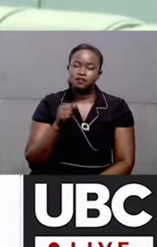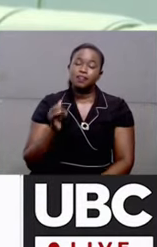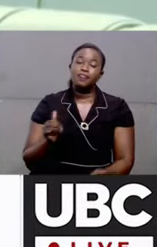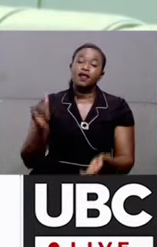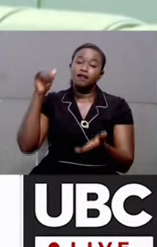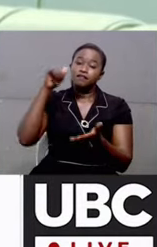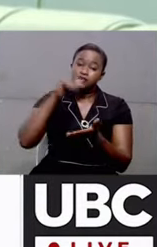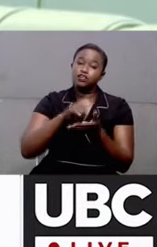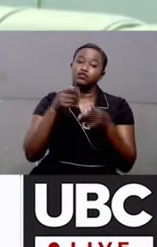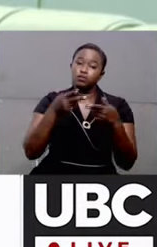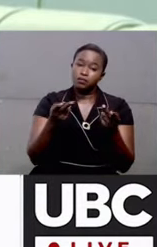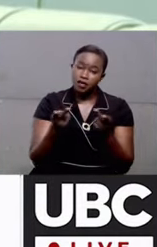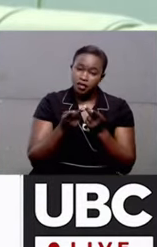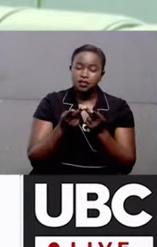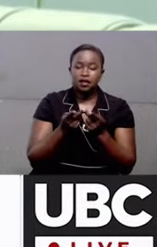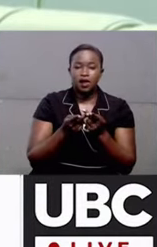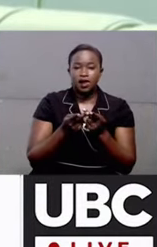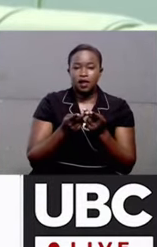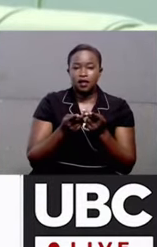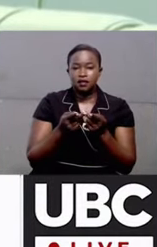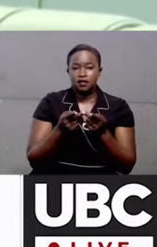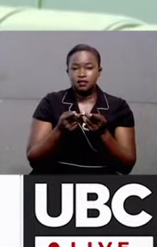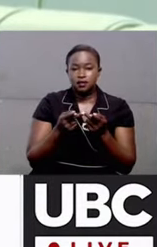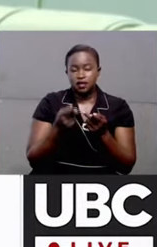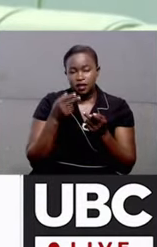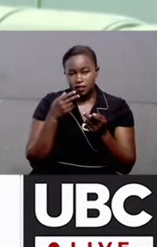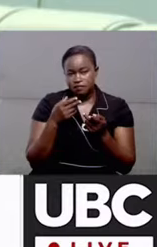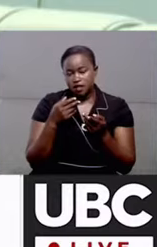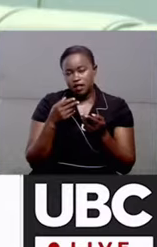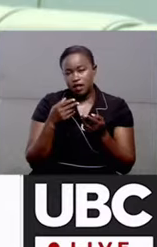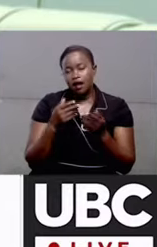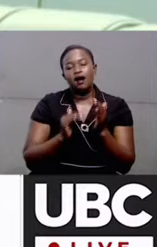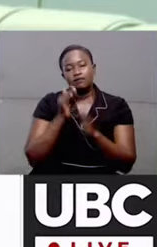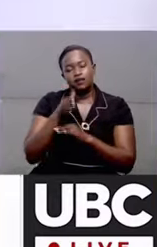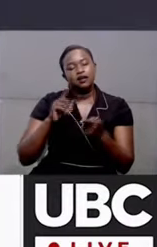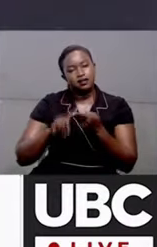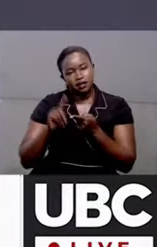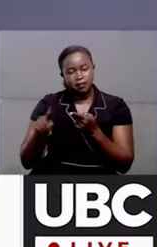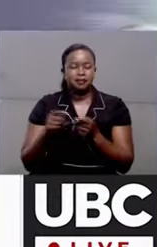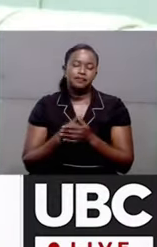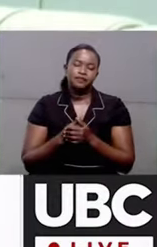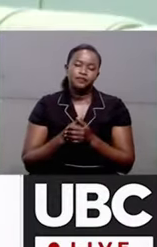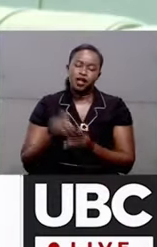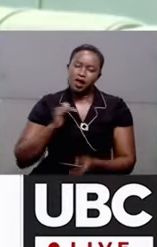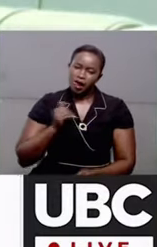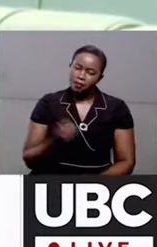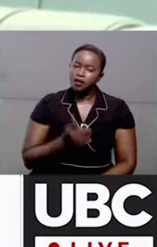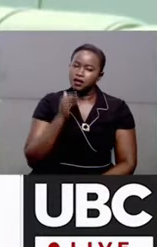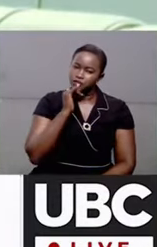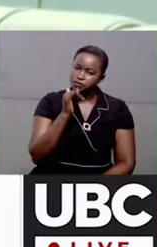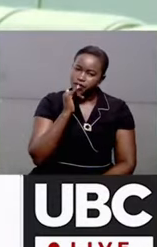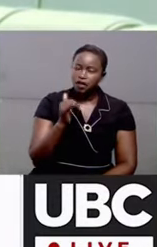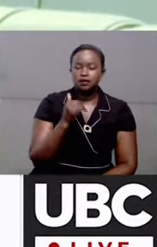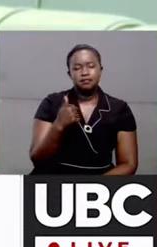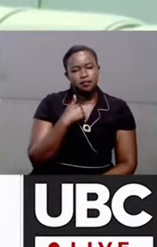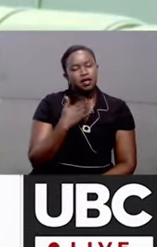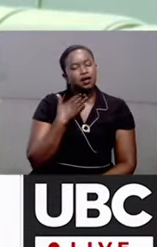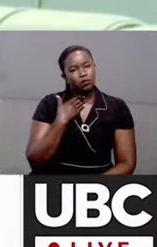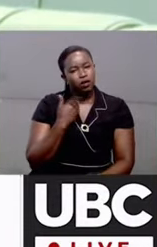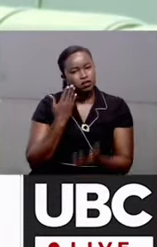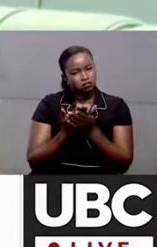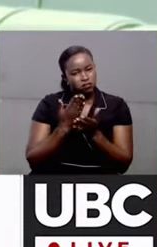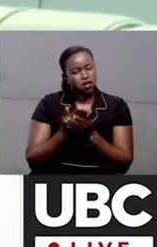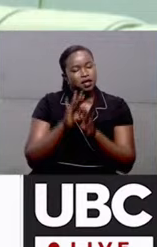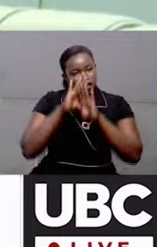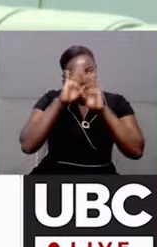aviation facilities other than Entebbe that we have. Madam Speaker, I would want to seek clarification from